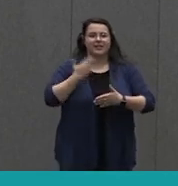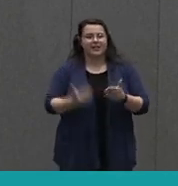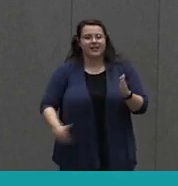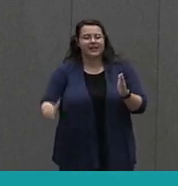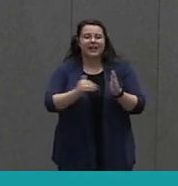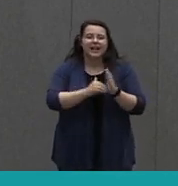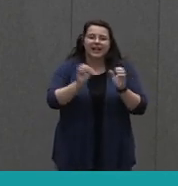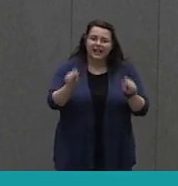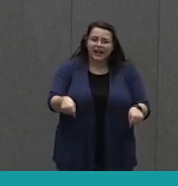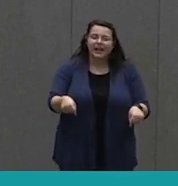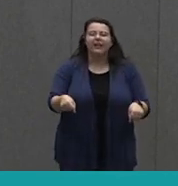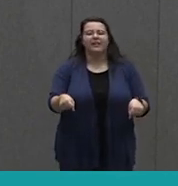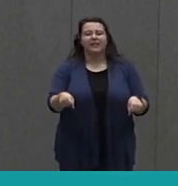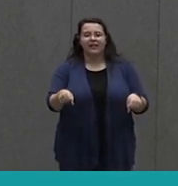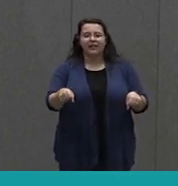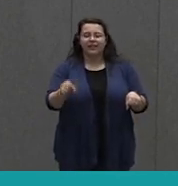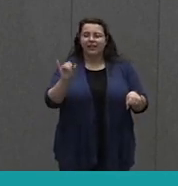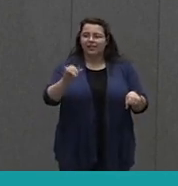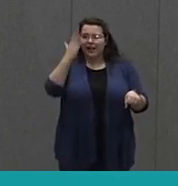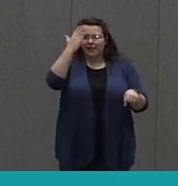happily home together.